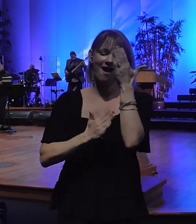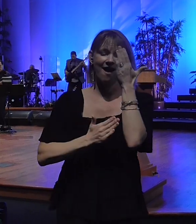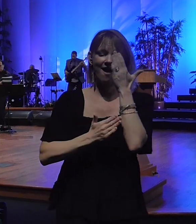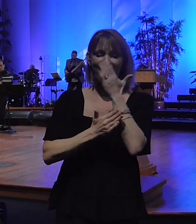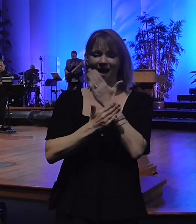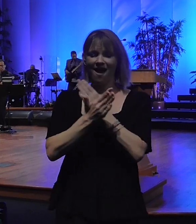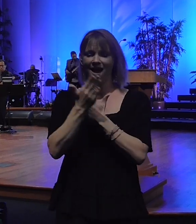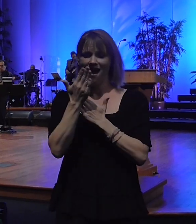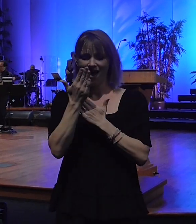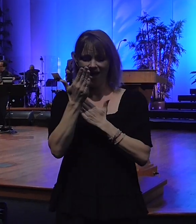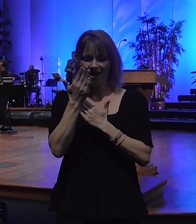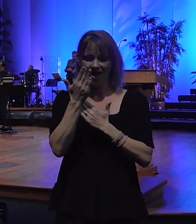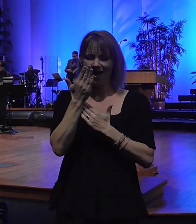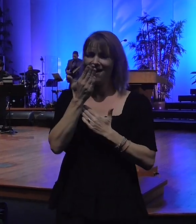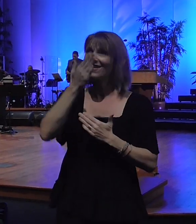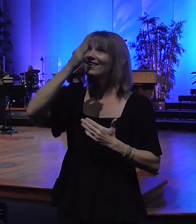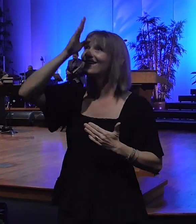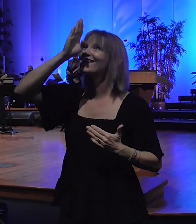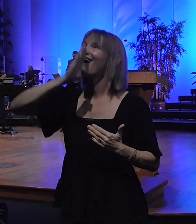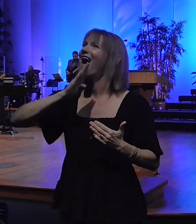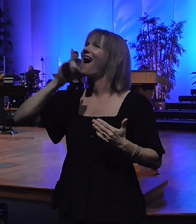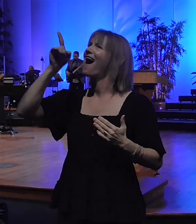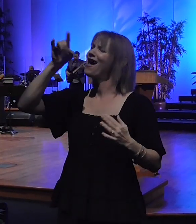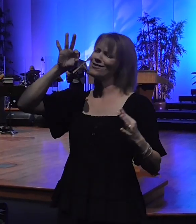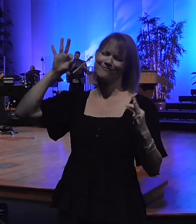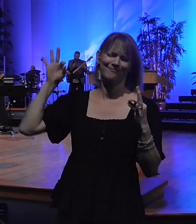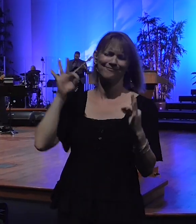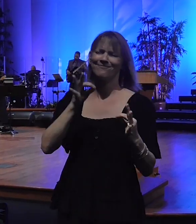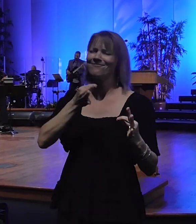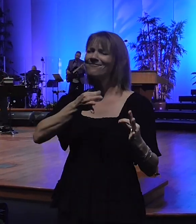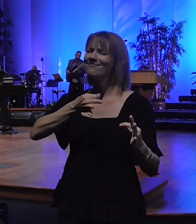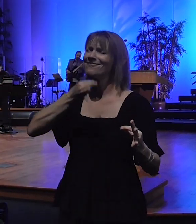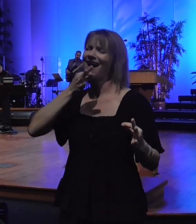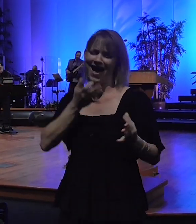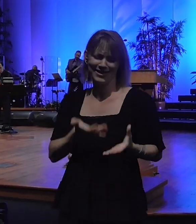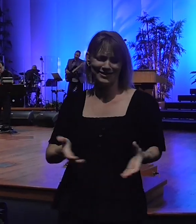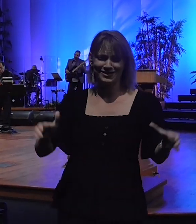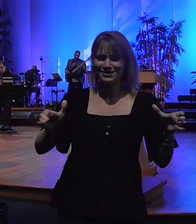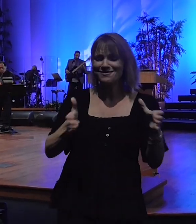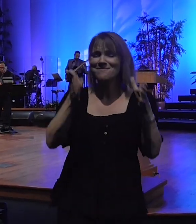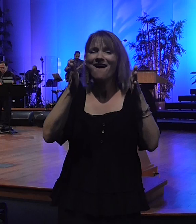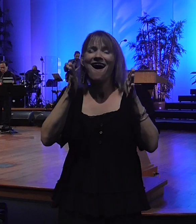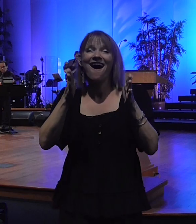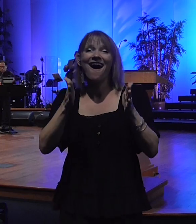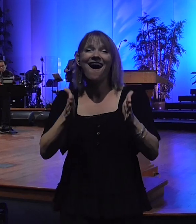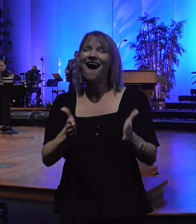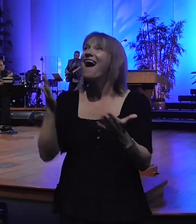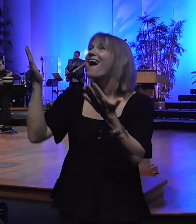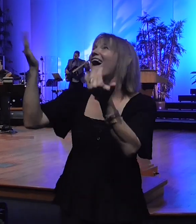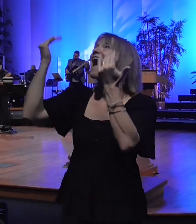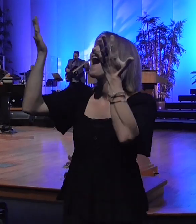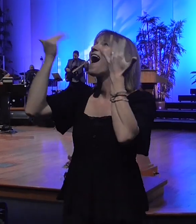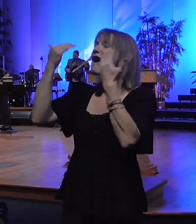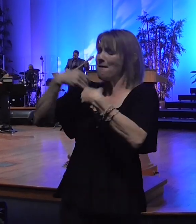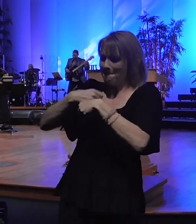fingers, God, master potter, come mold the